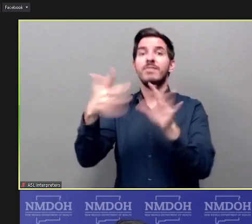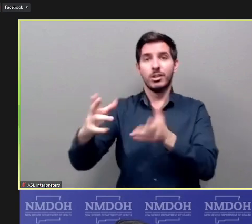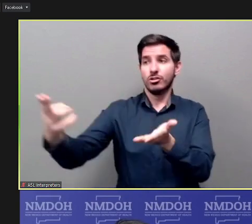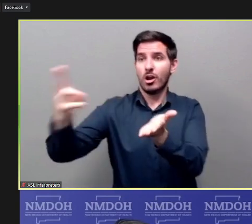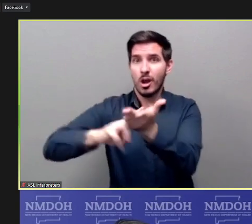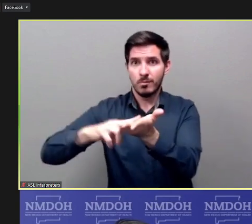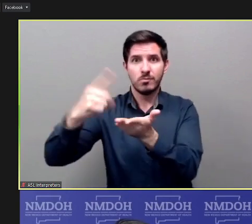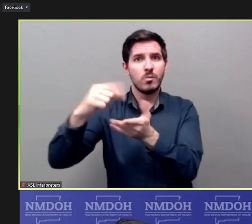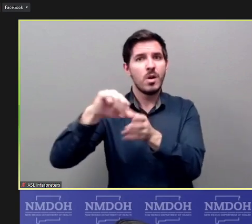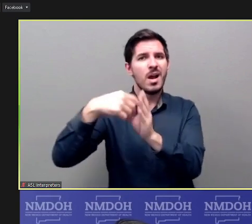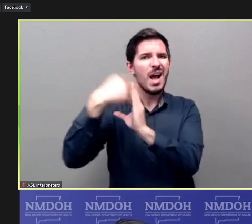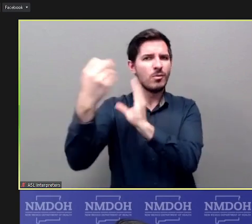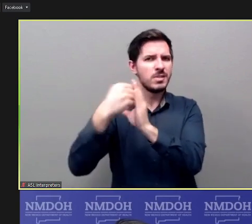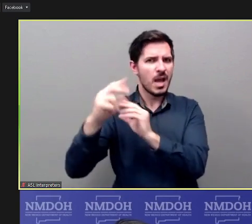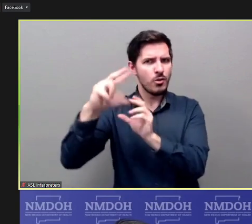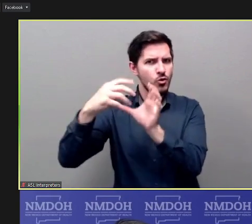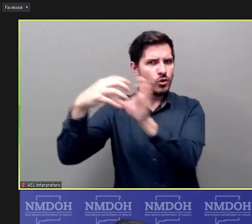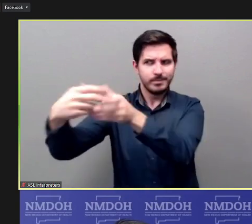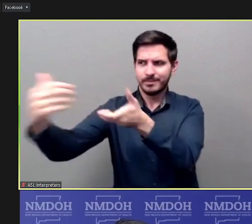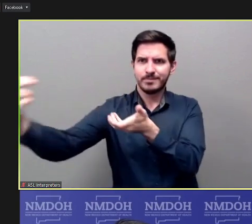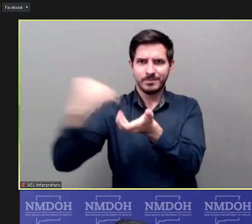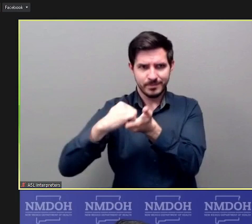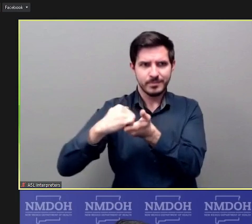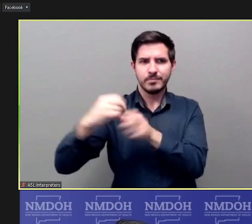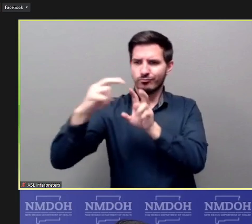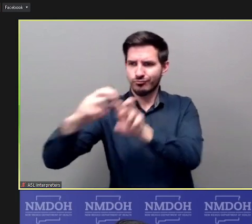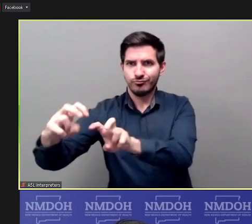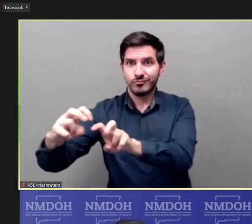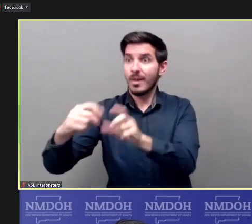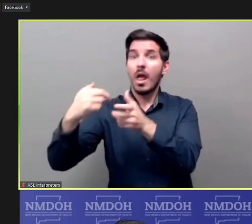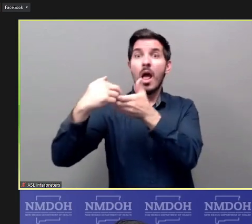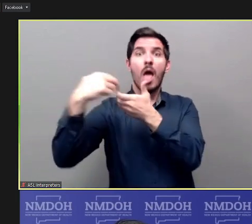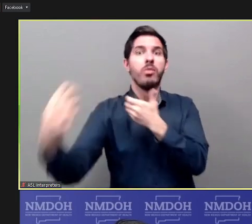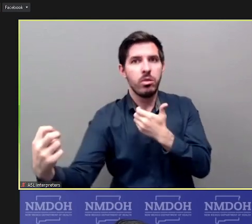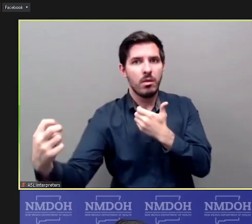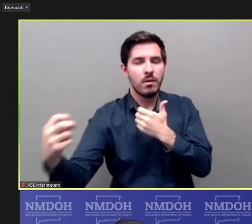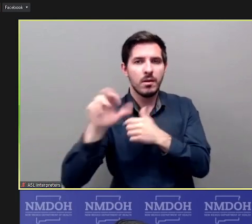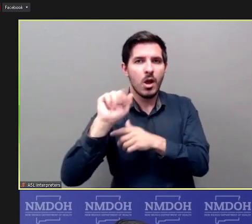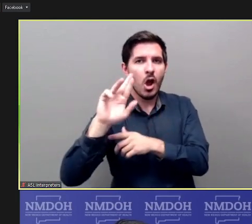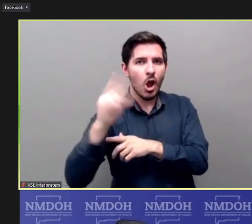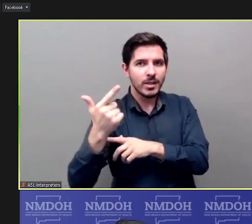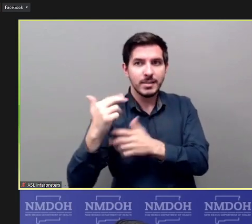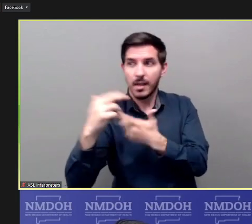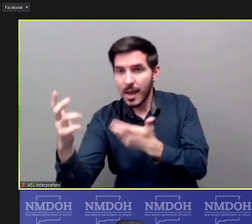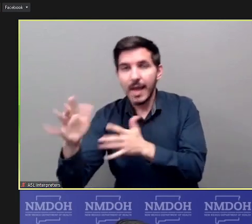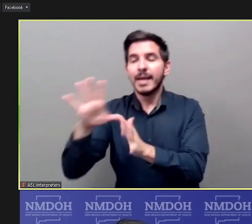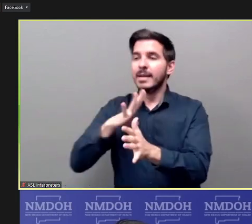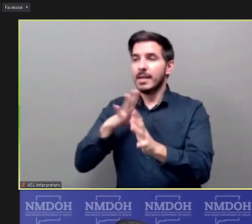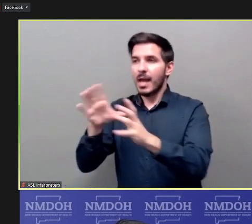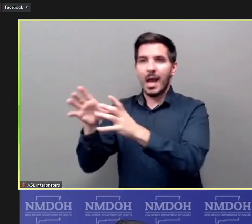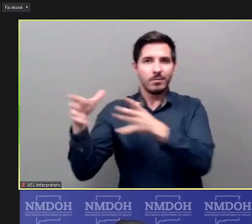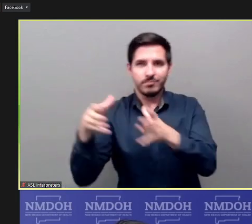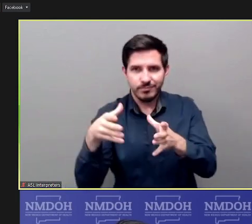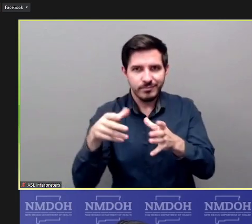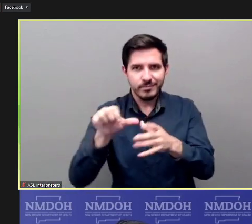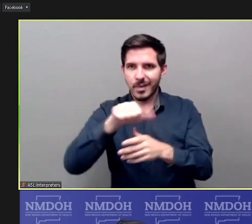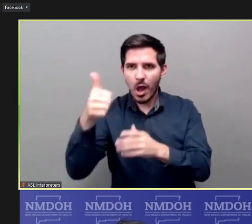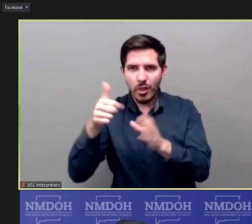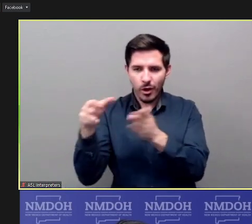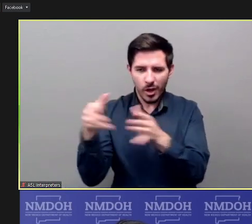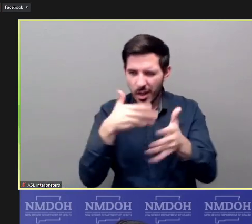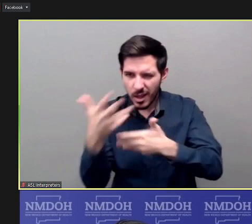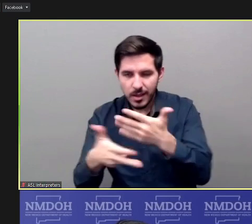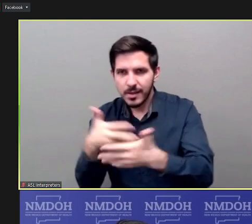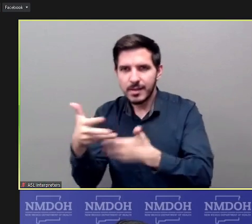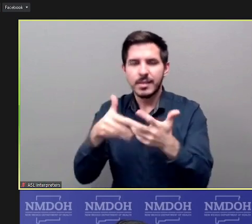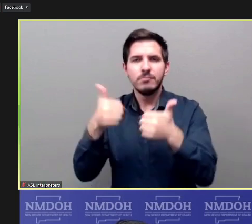And then when they bowed out of that in August, we switched over, but we really